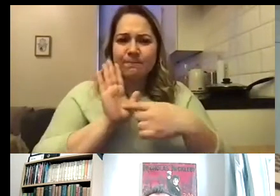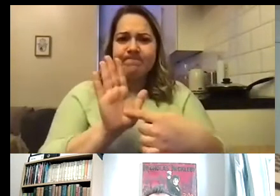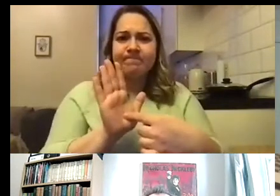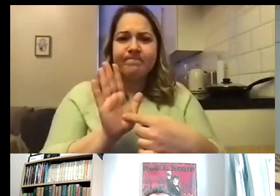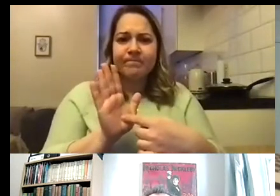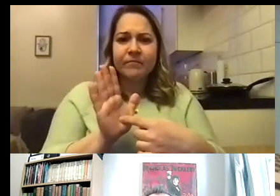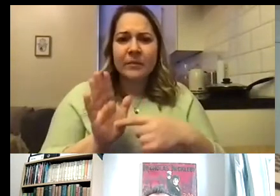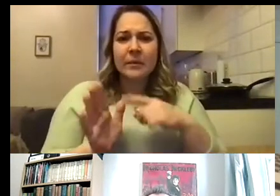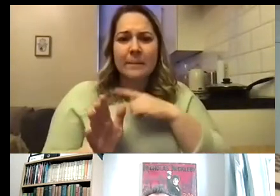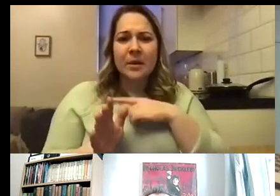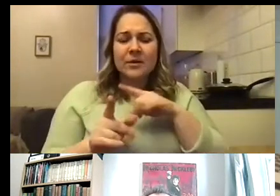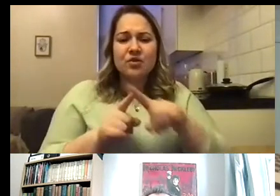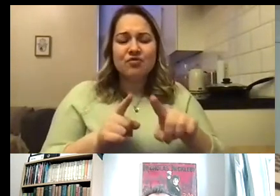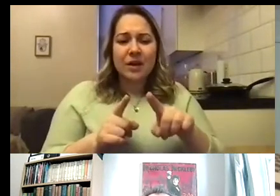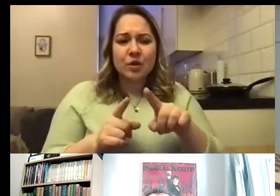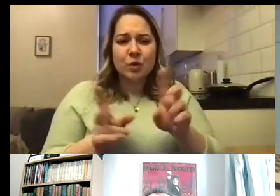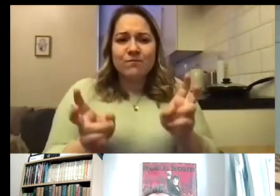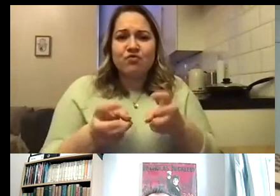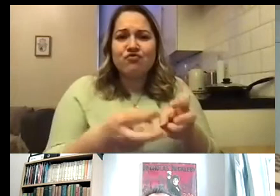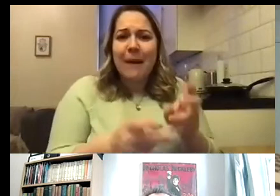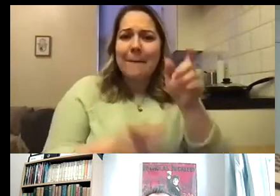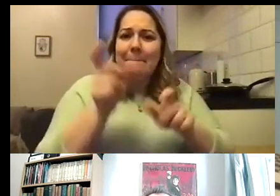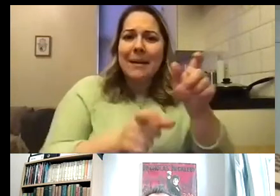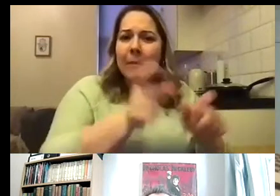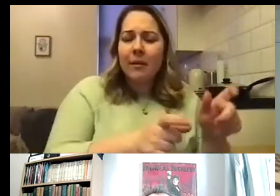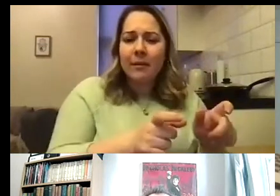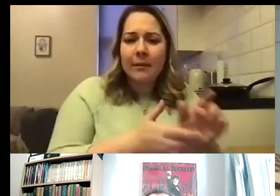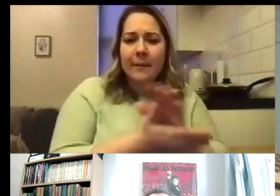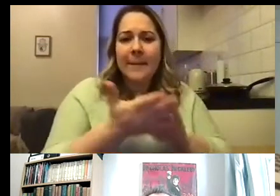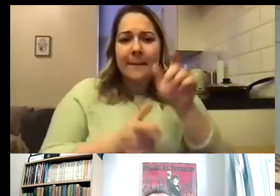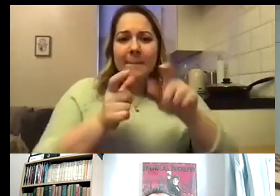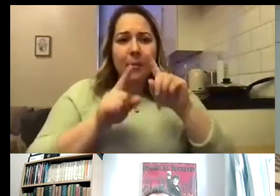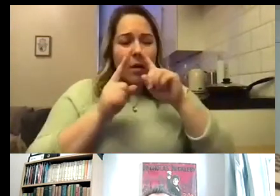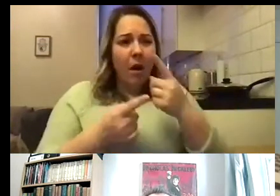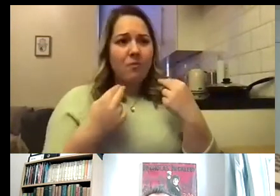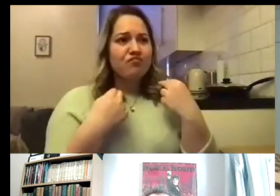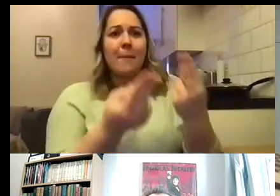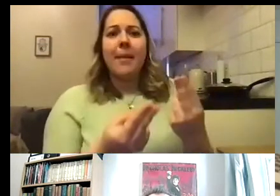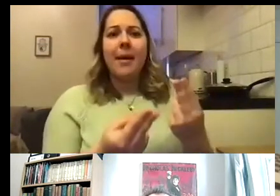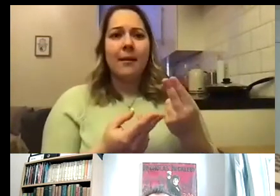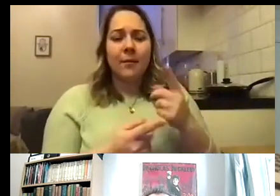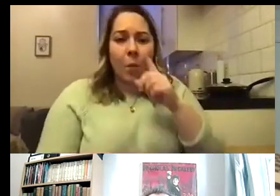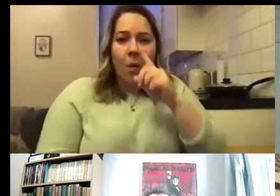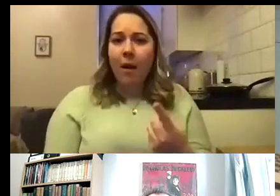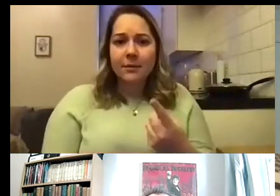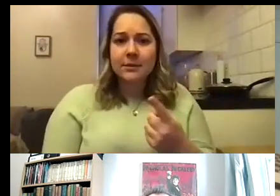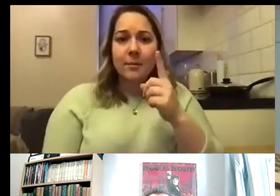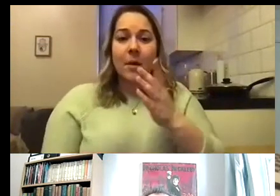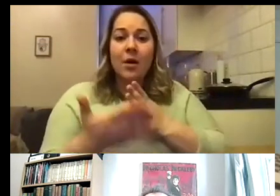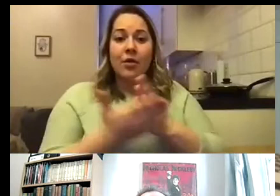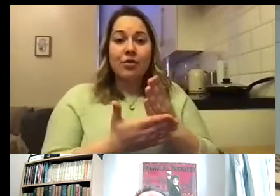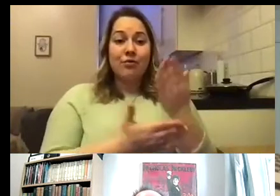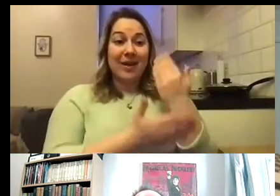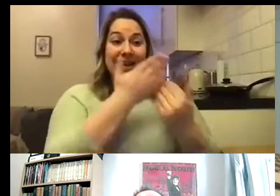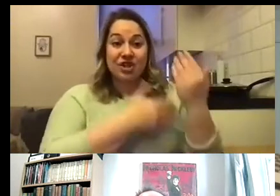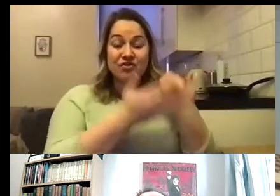really squeezing people. It's making it more and more difficult for people to stand up and protest. Yet, we know from history, had it not